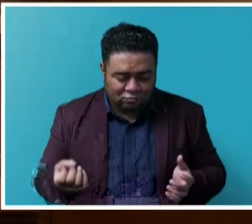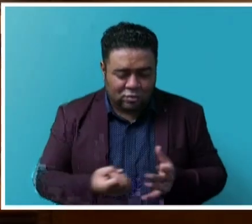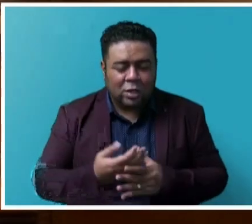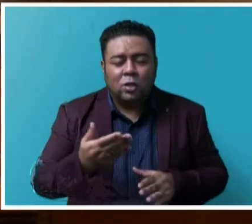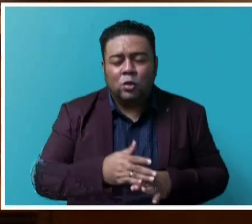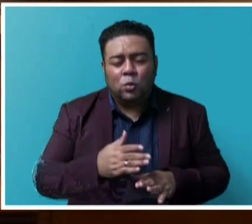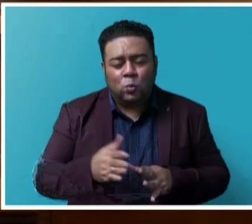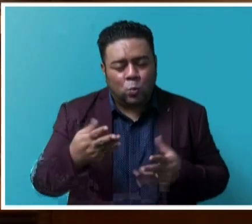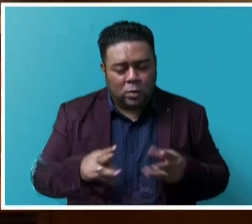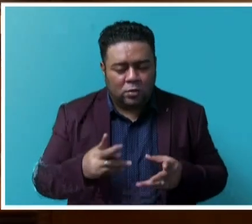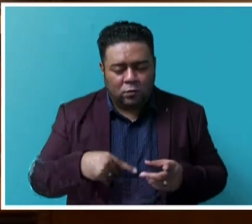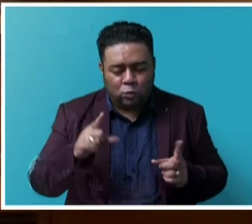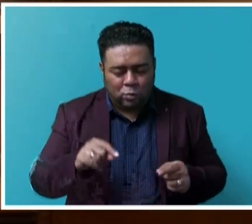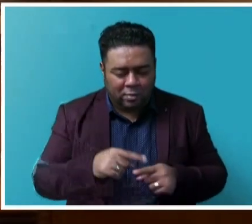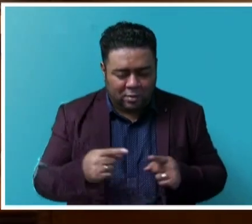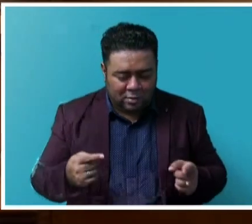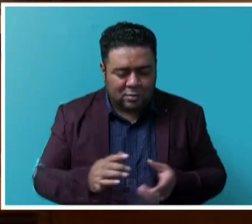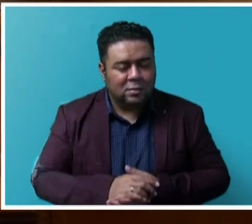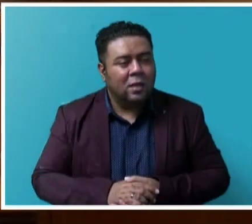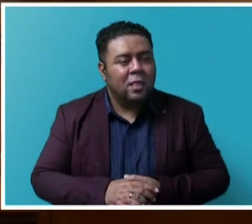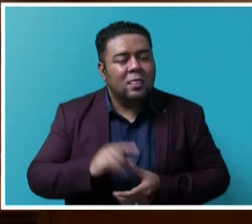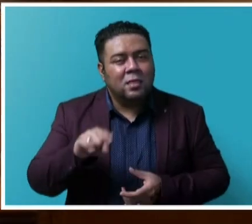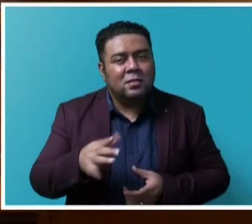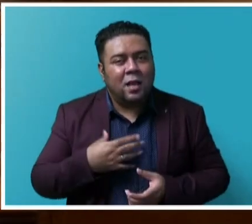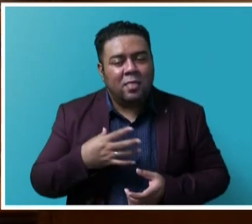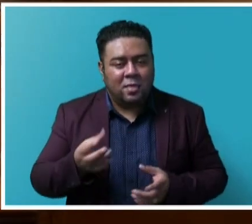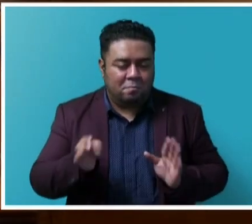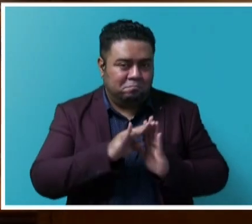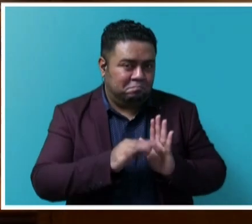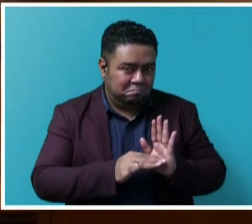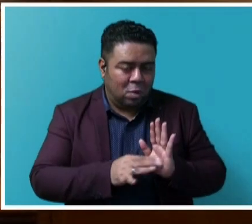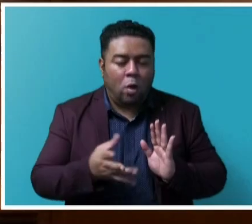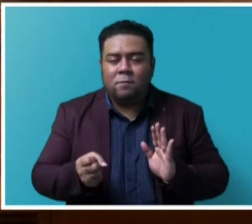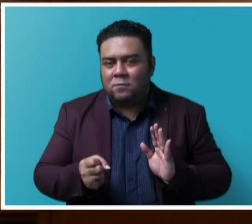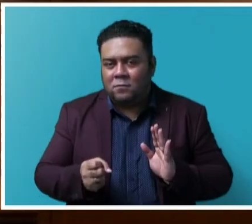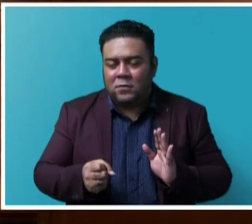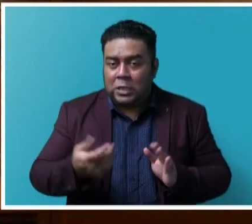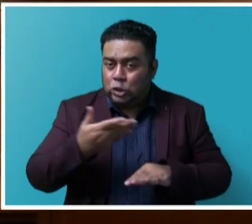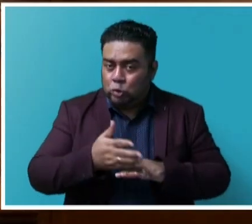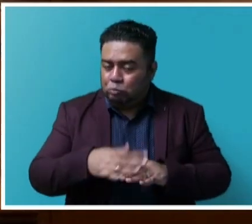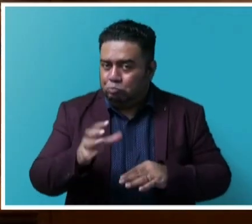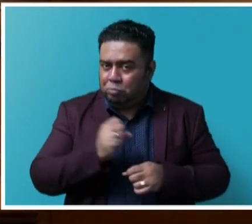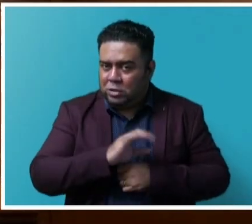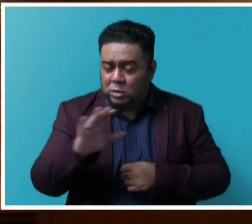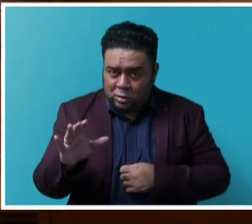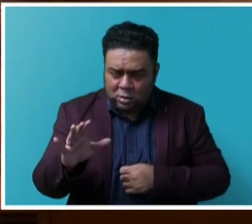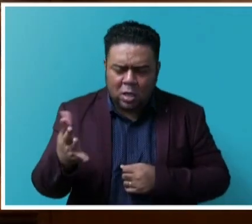ways of doing things. These are the catalysts of entrepreneurship and, above